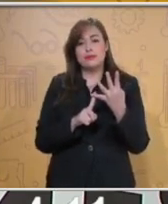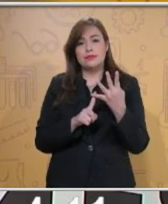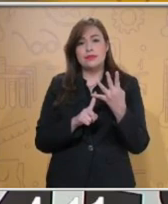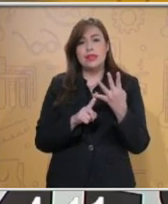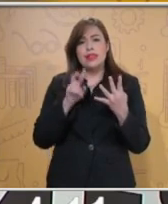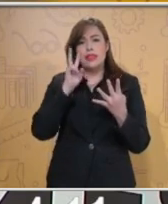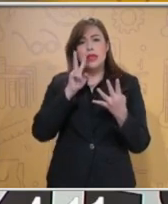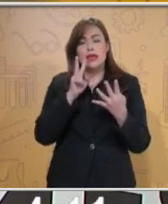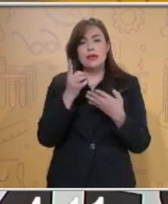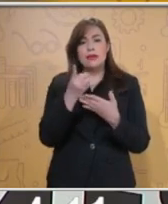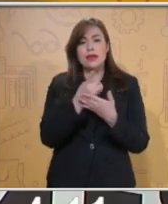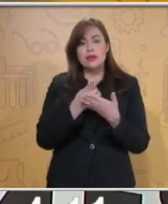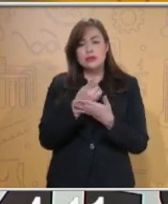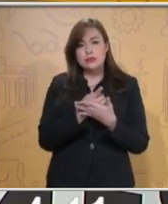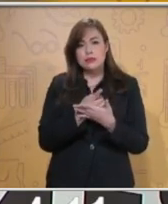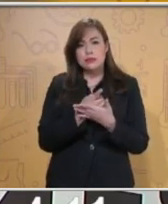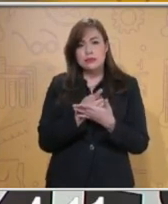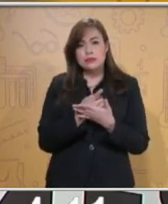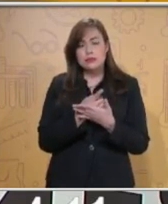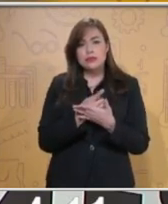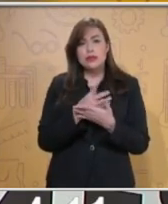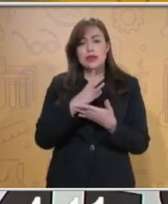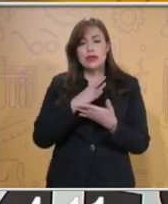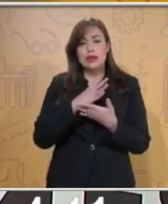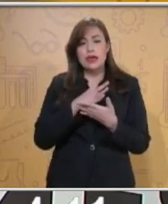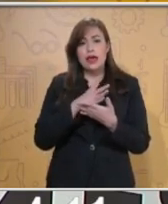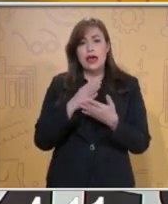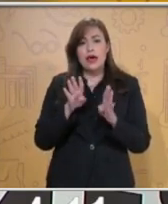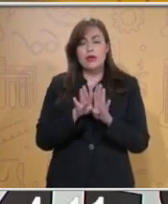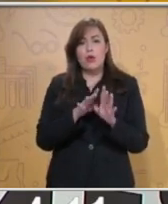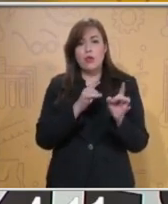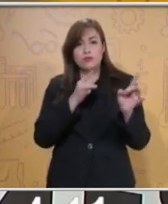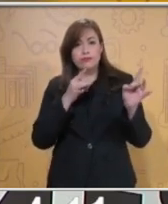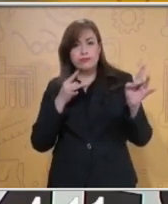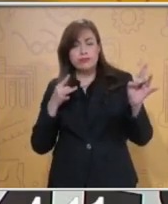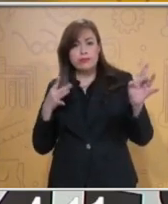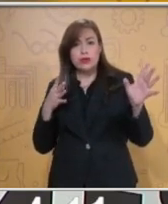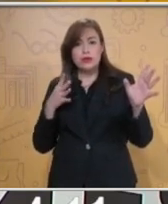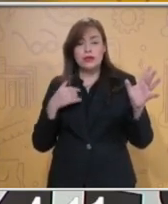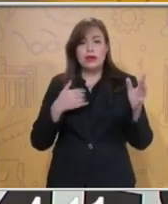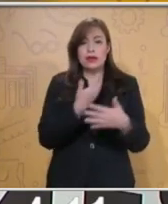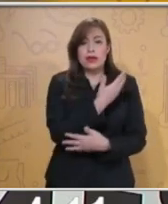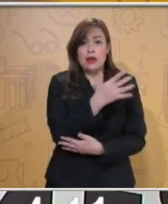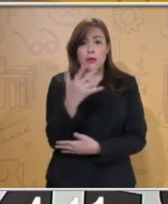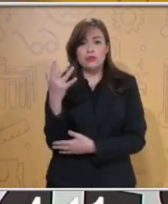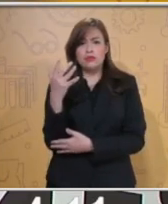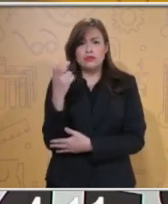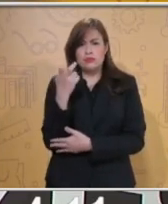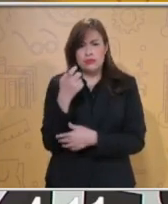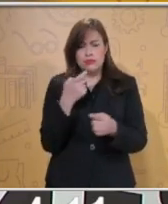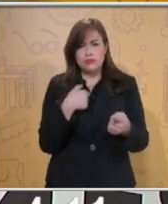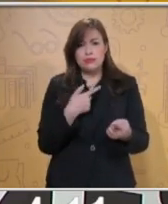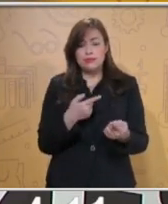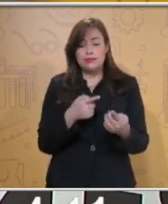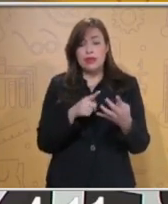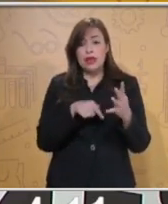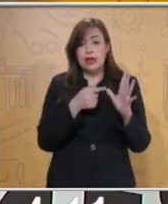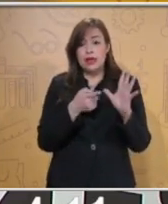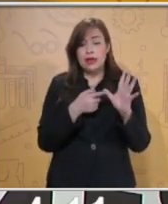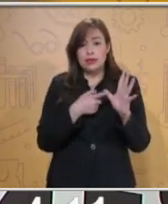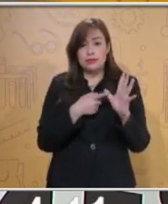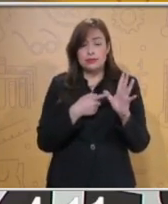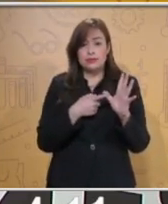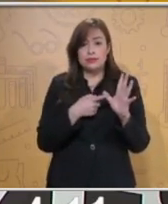an image where is Little Red Riding Hood and the Big Bad Wolf. In the next one, we have